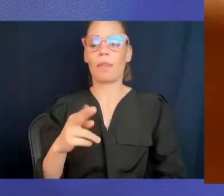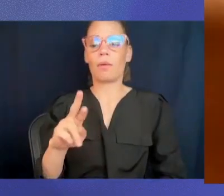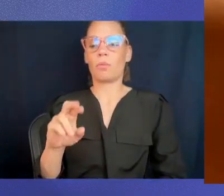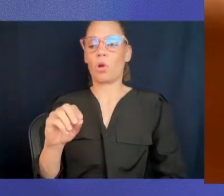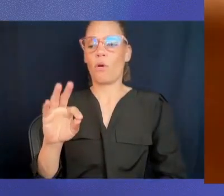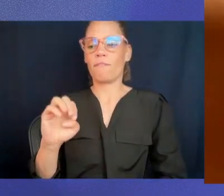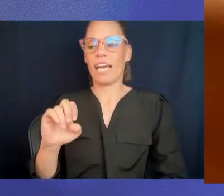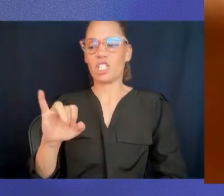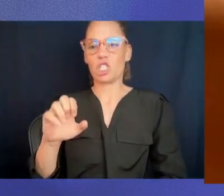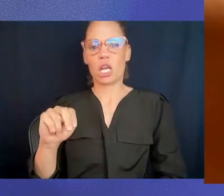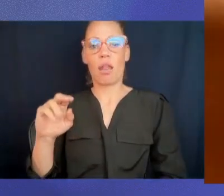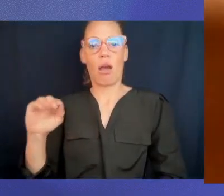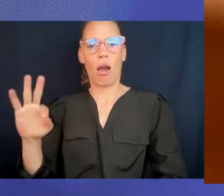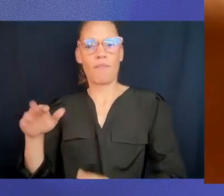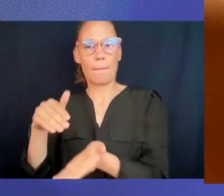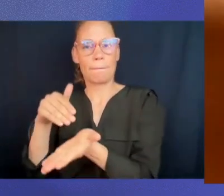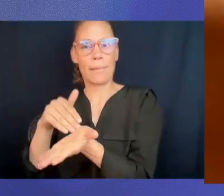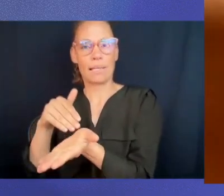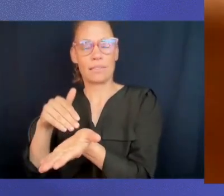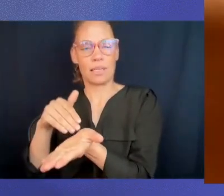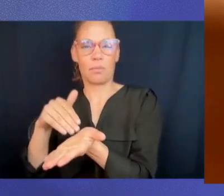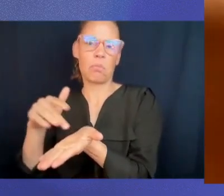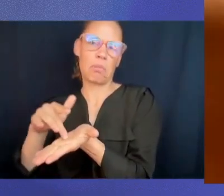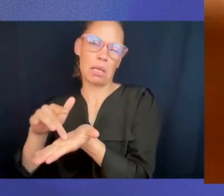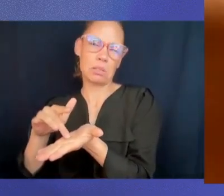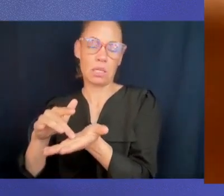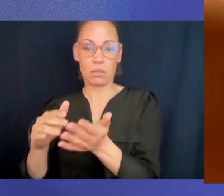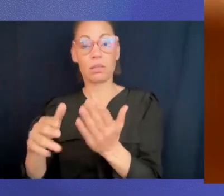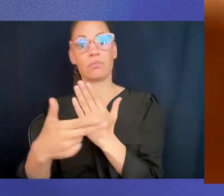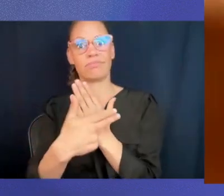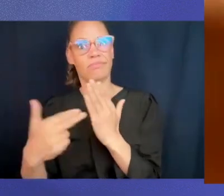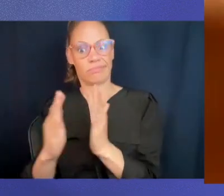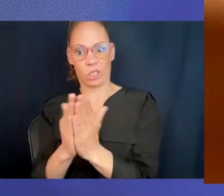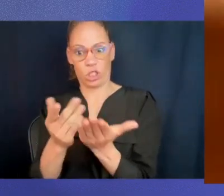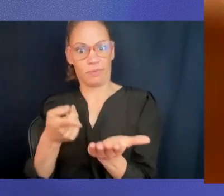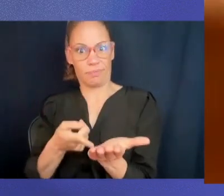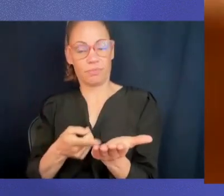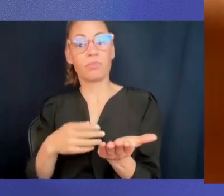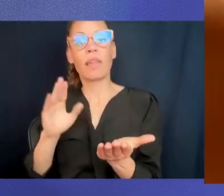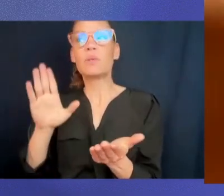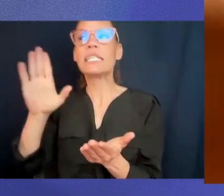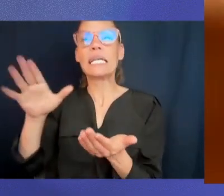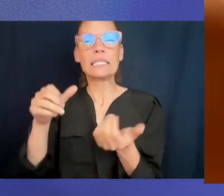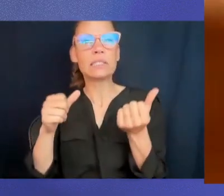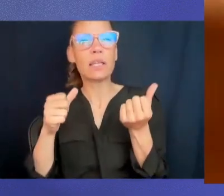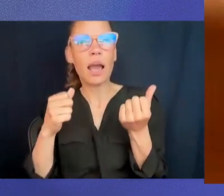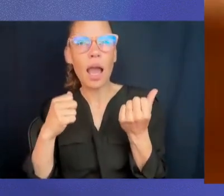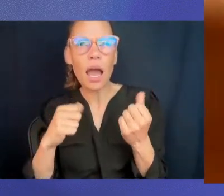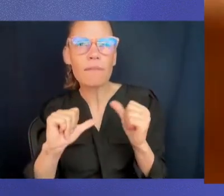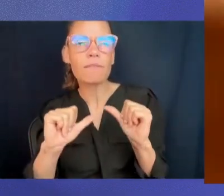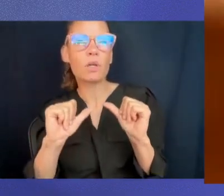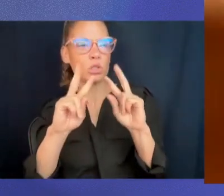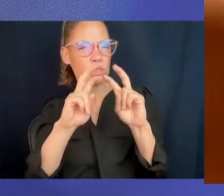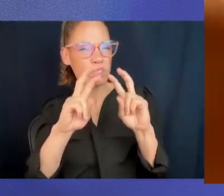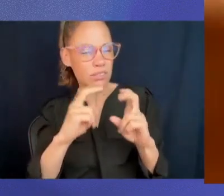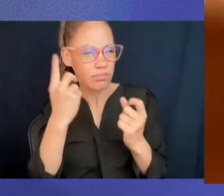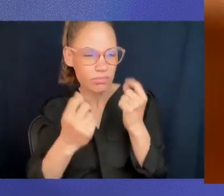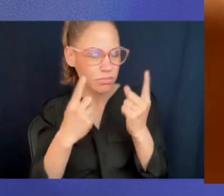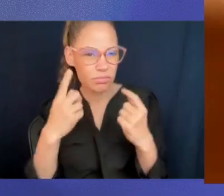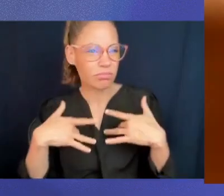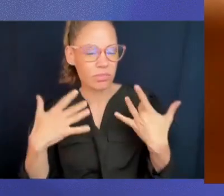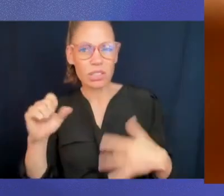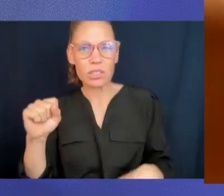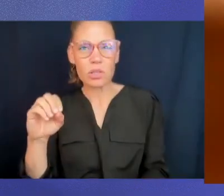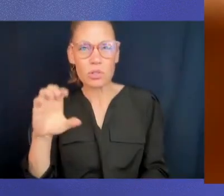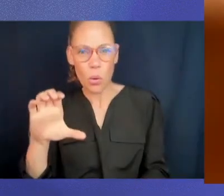effort to understand the sociology of the medical world. Now, the book was